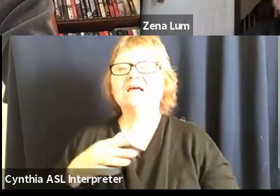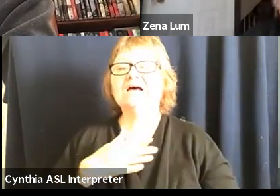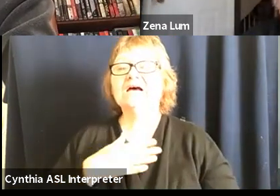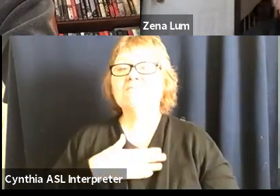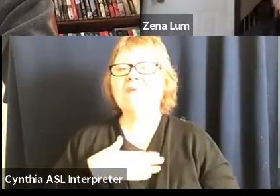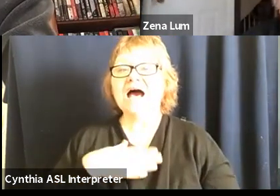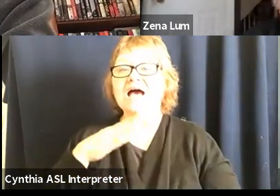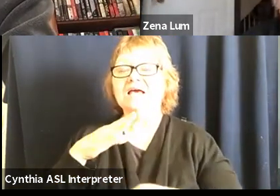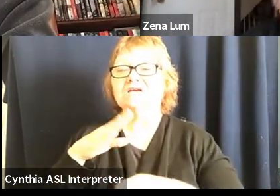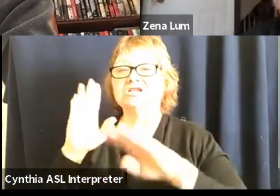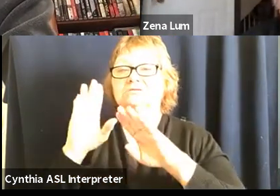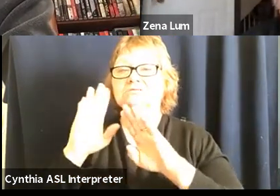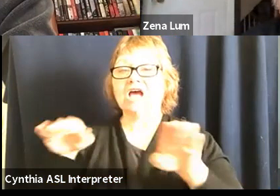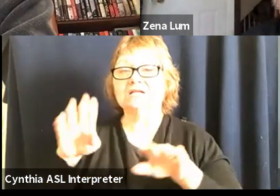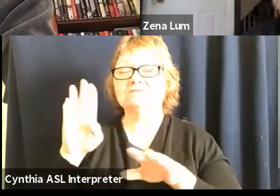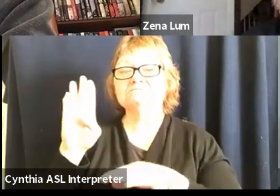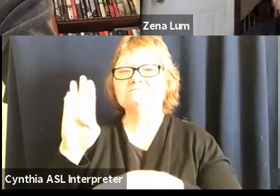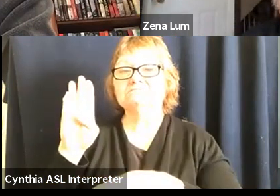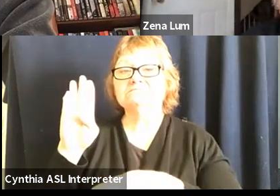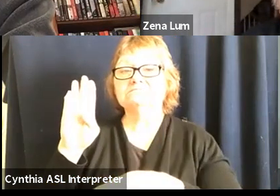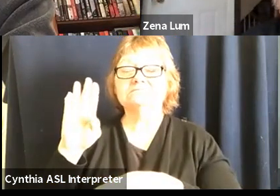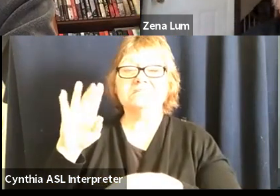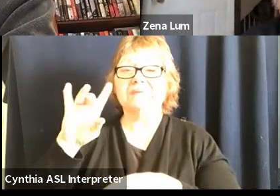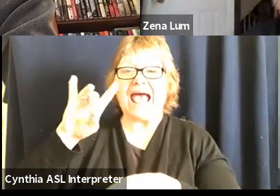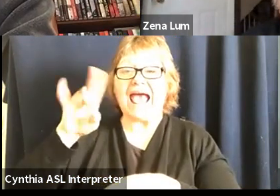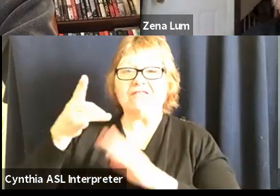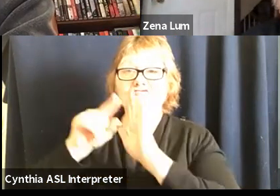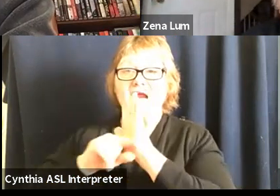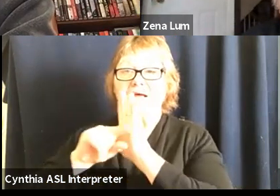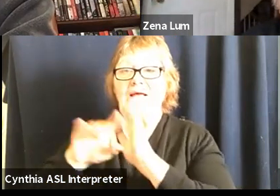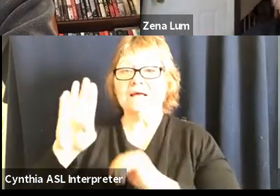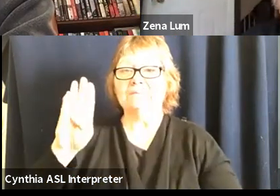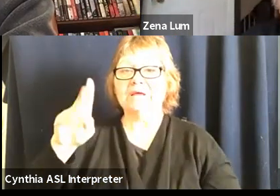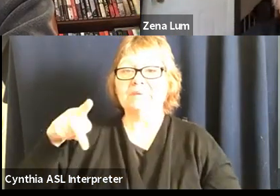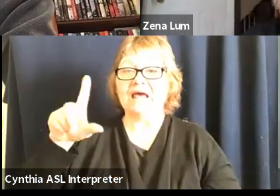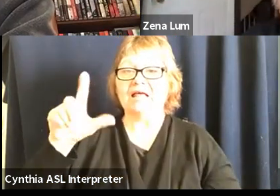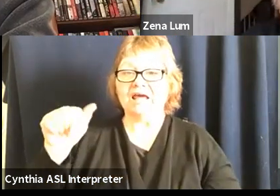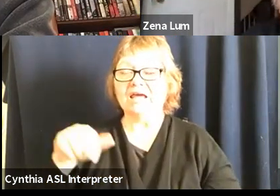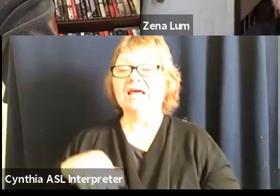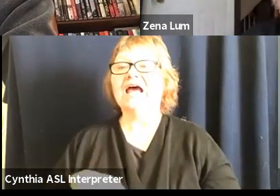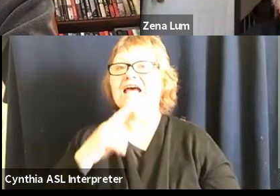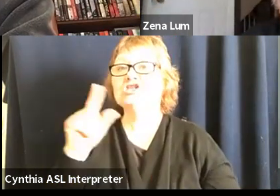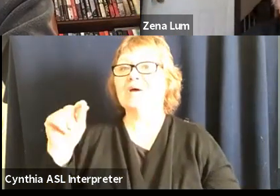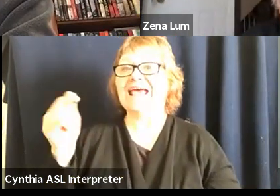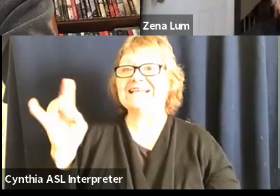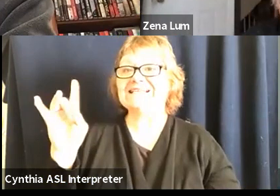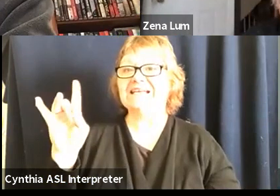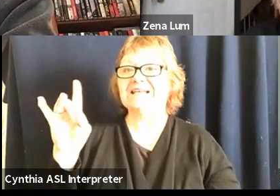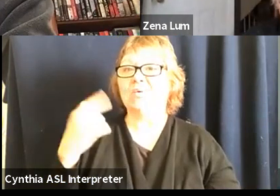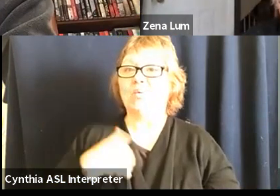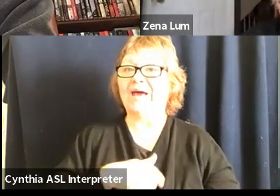My child is an eighth grader at BLA. And in 2018, we gamed the system.